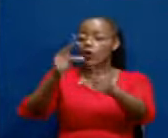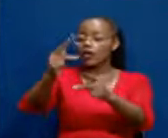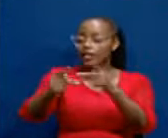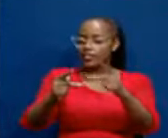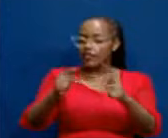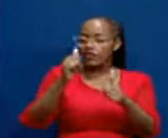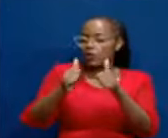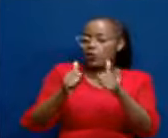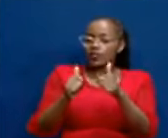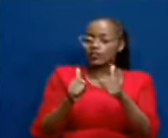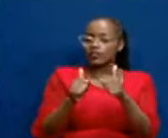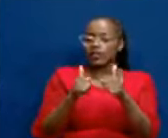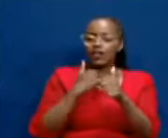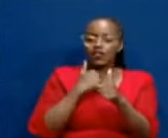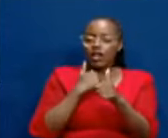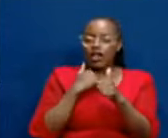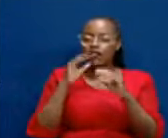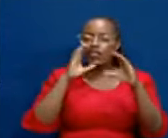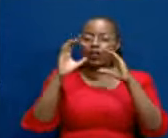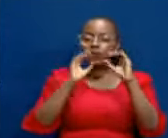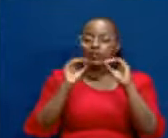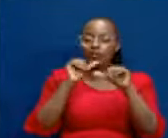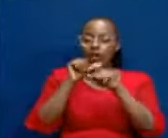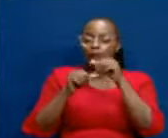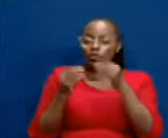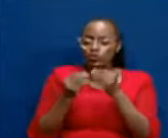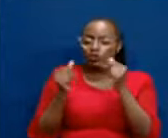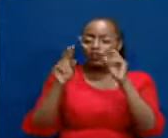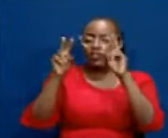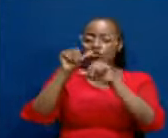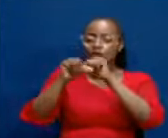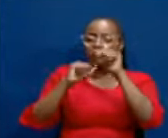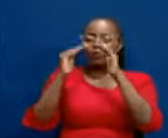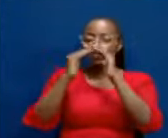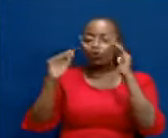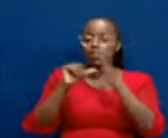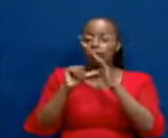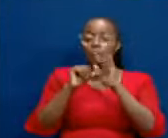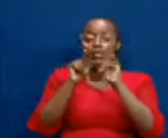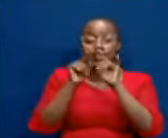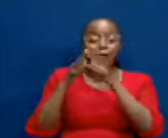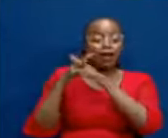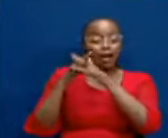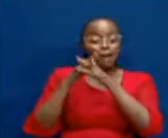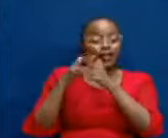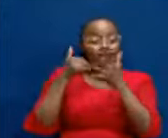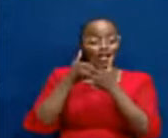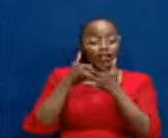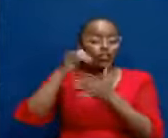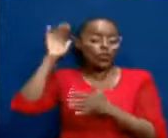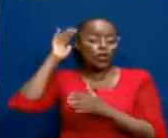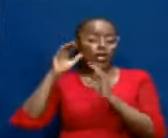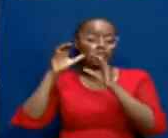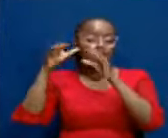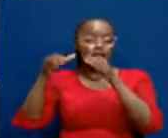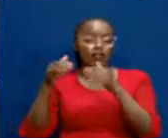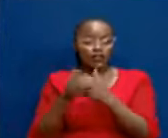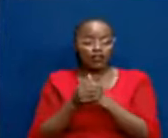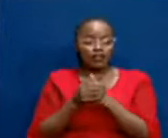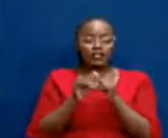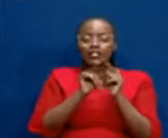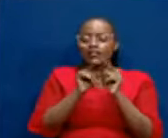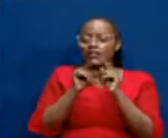that is not having this conversation about addressing the matters of housing, even the US. Even when you hear about those companies, Fannie Mae and Freddie